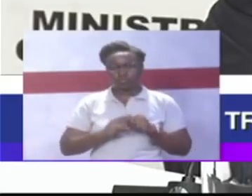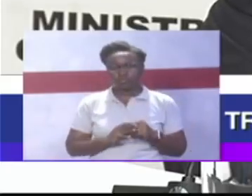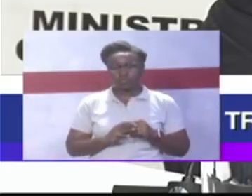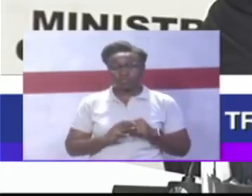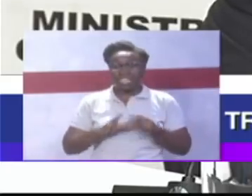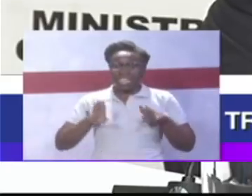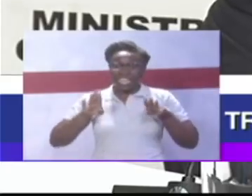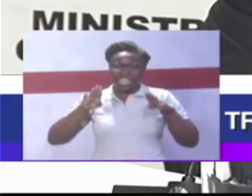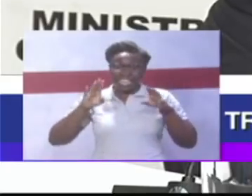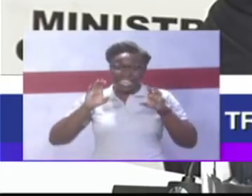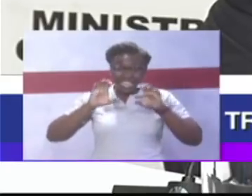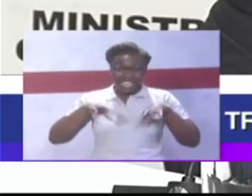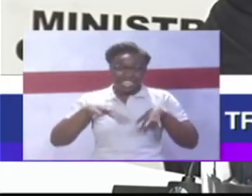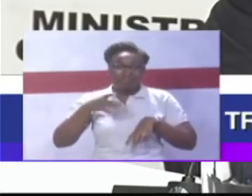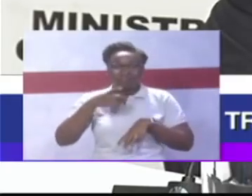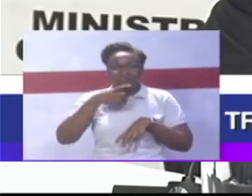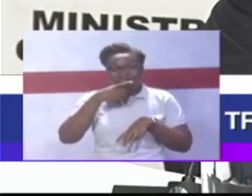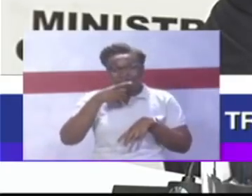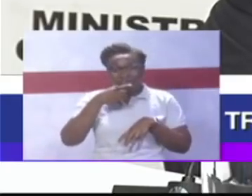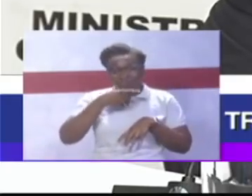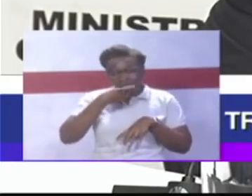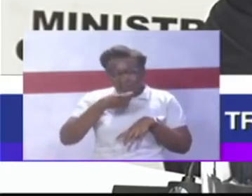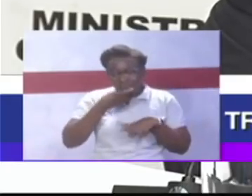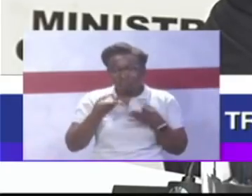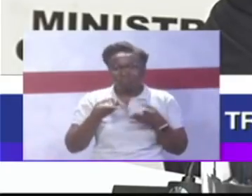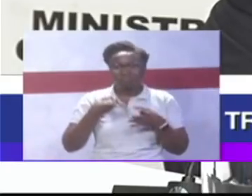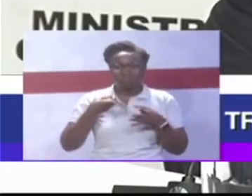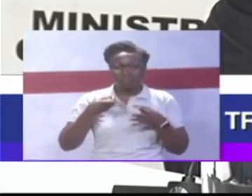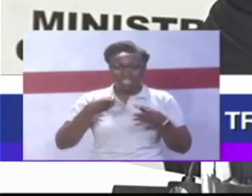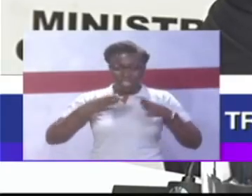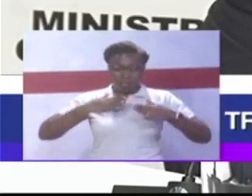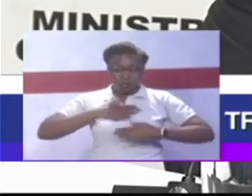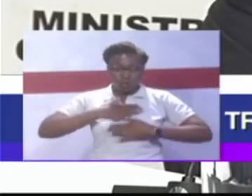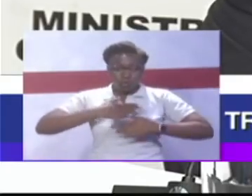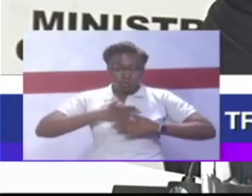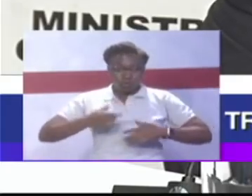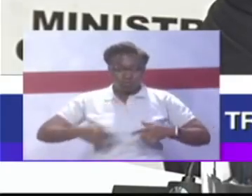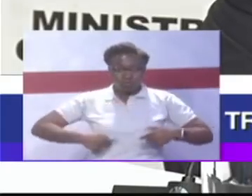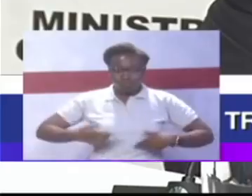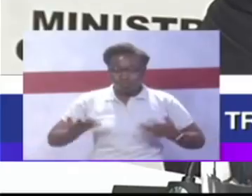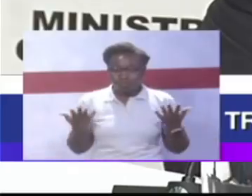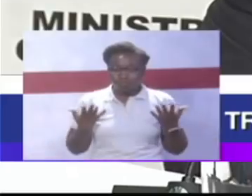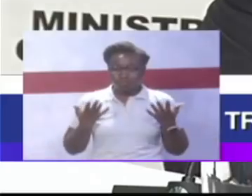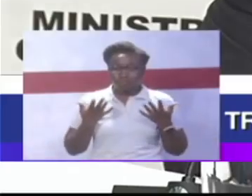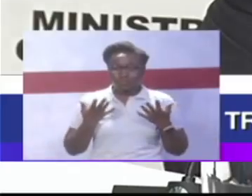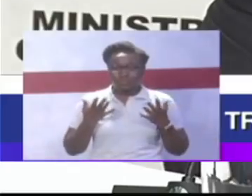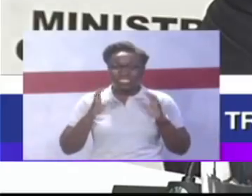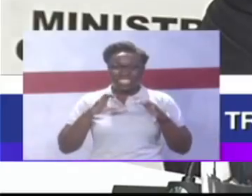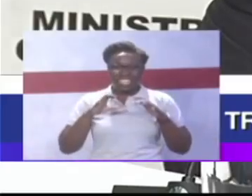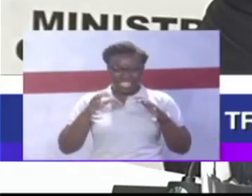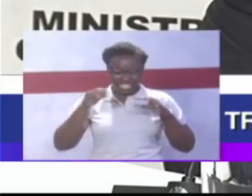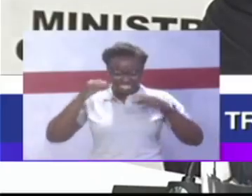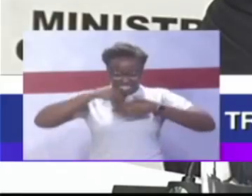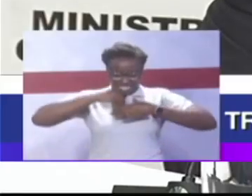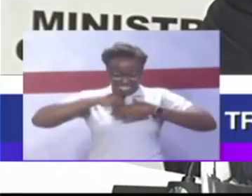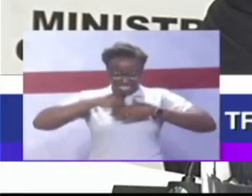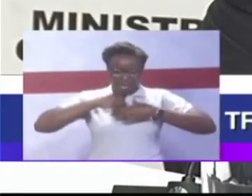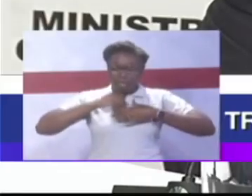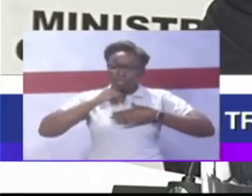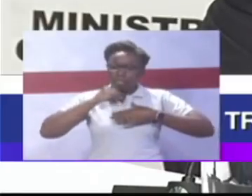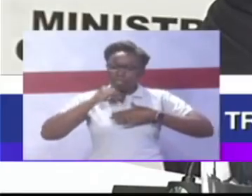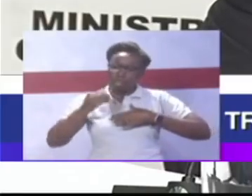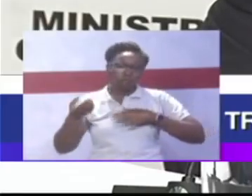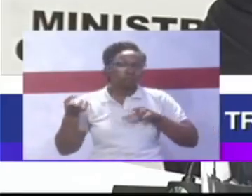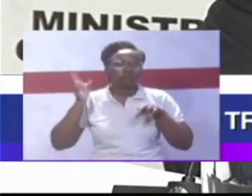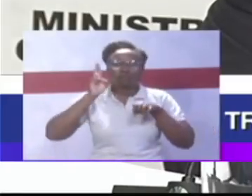sugar, in the disruptions of lung function, liver function, etc. What you have is the organs function not being as